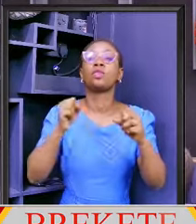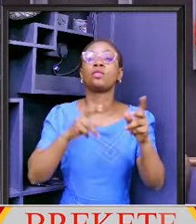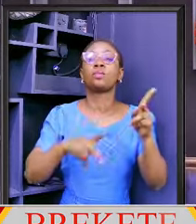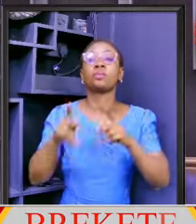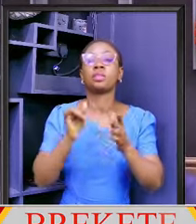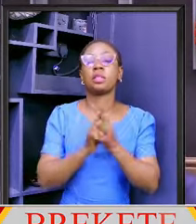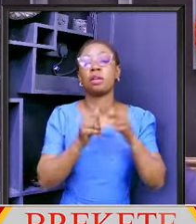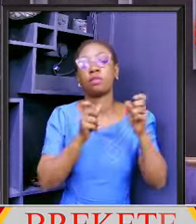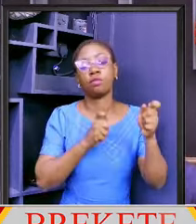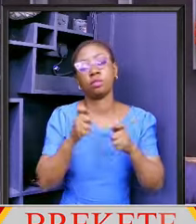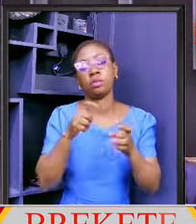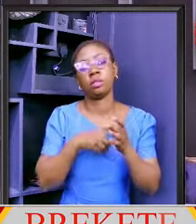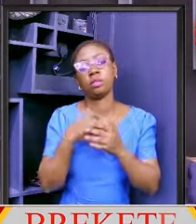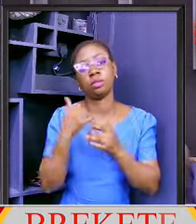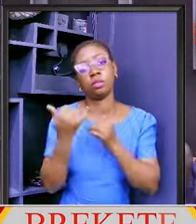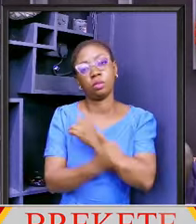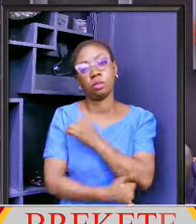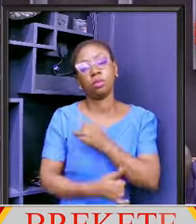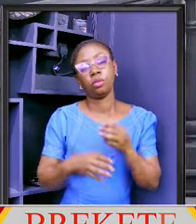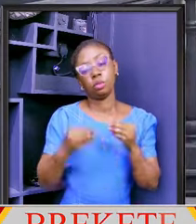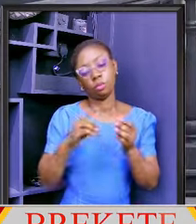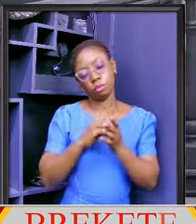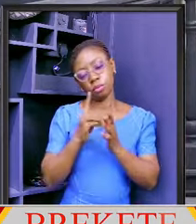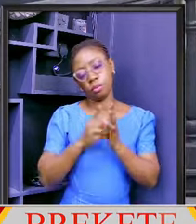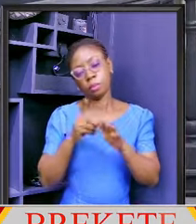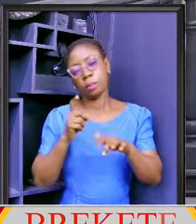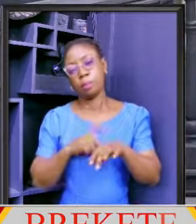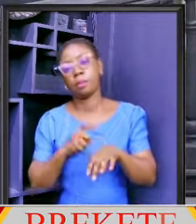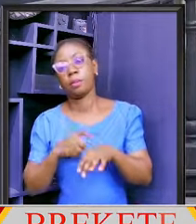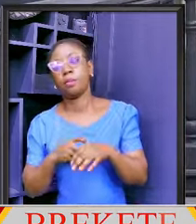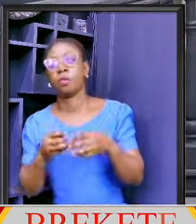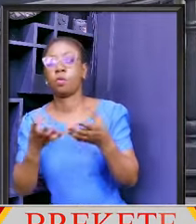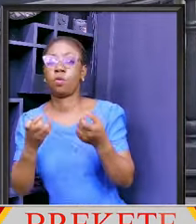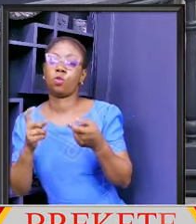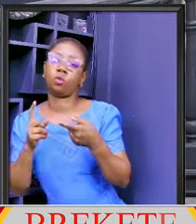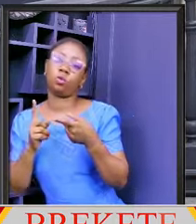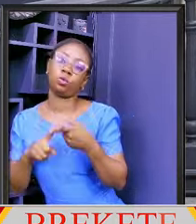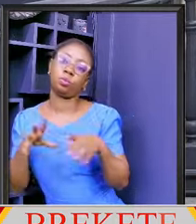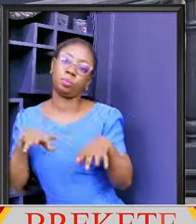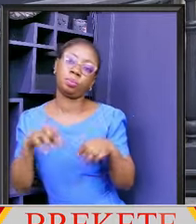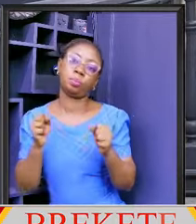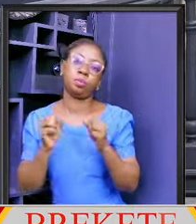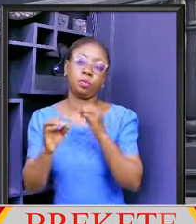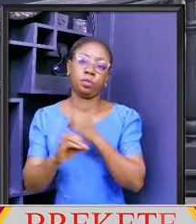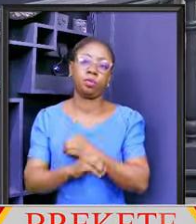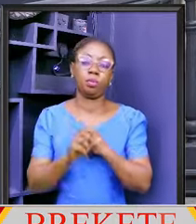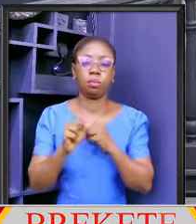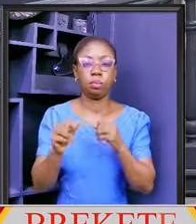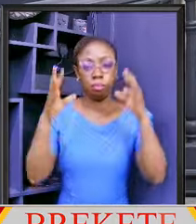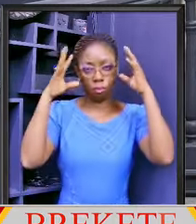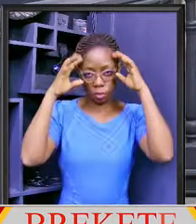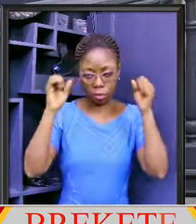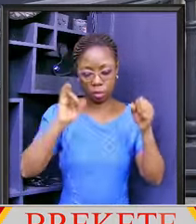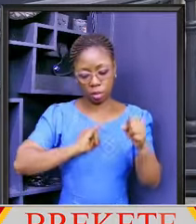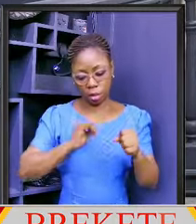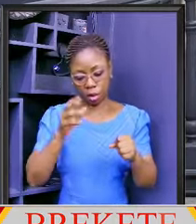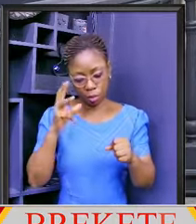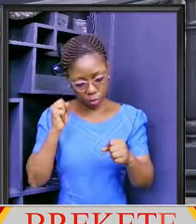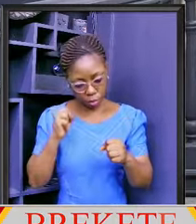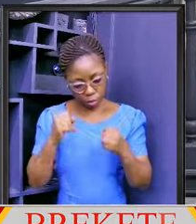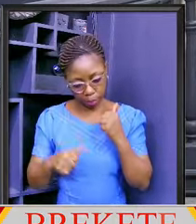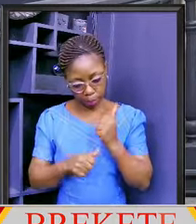Thank you very much. So during the tenure of he went to assume office as president. So I was deputy president